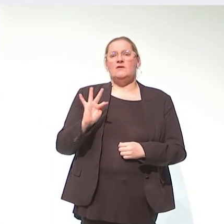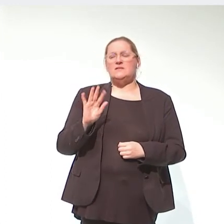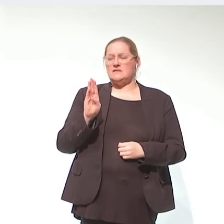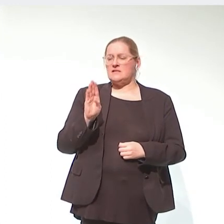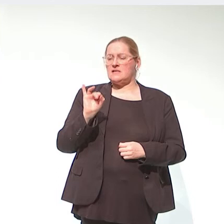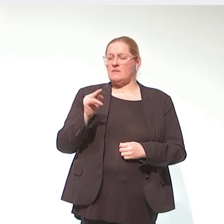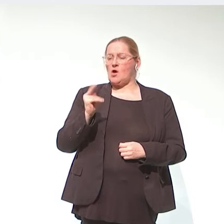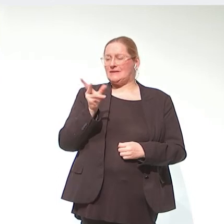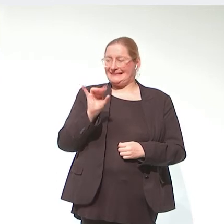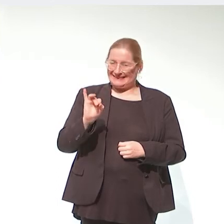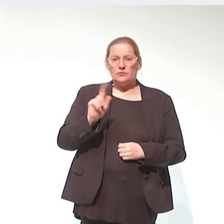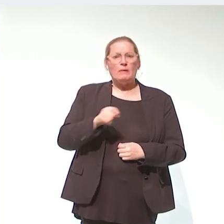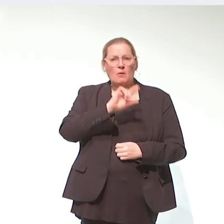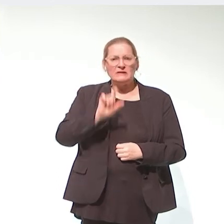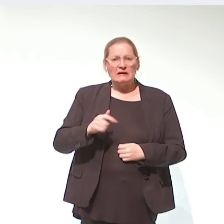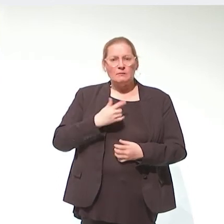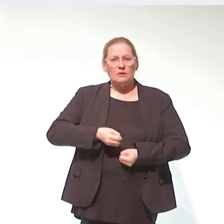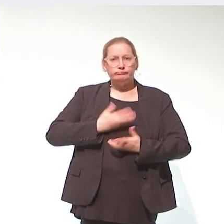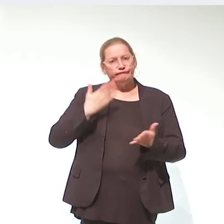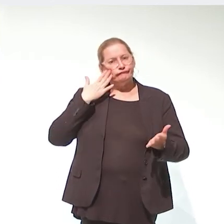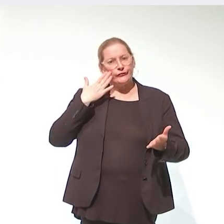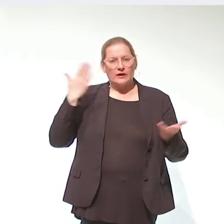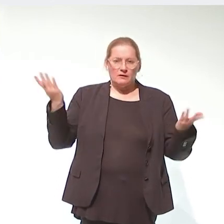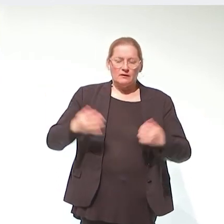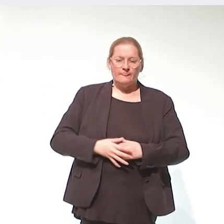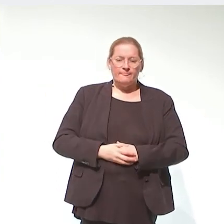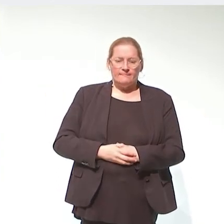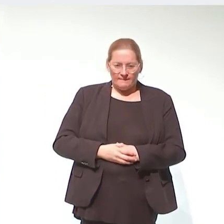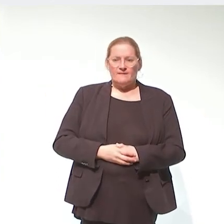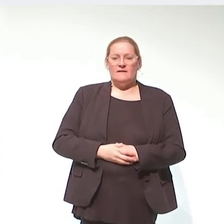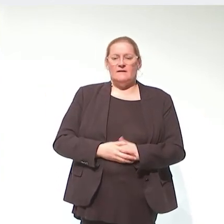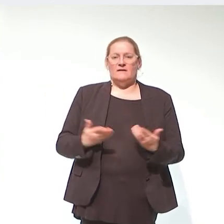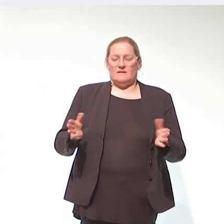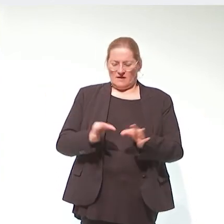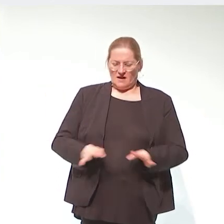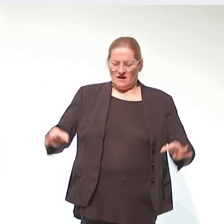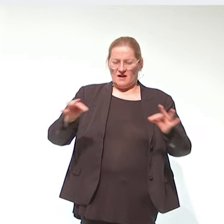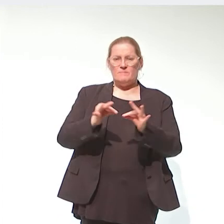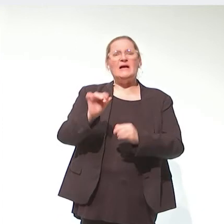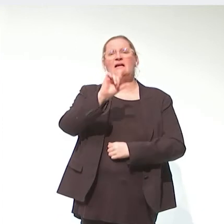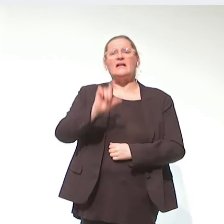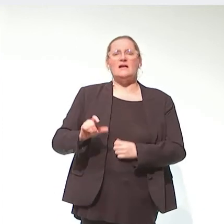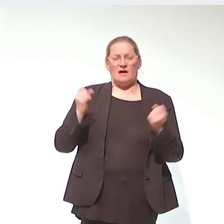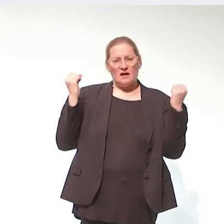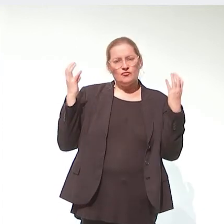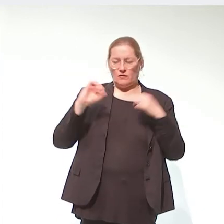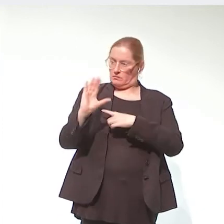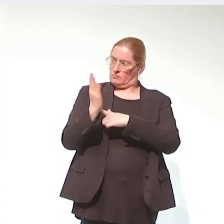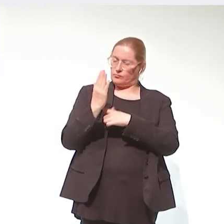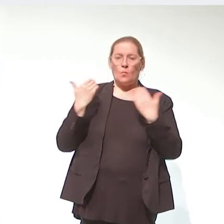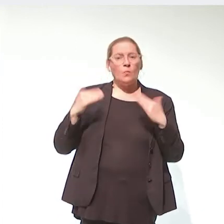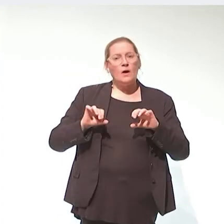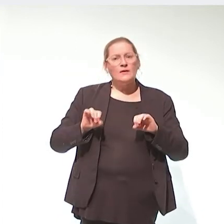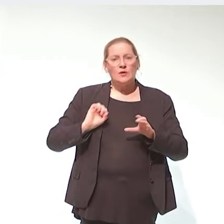to Francesca Bianchi. And Italy is seen as a pioneer in